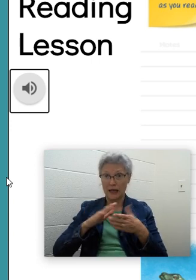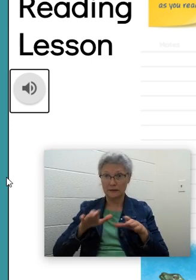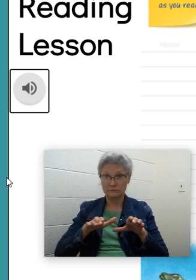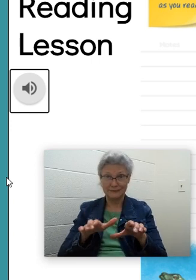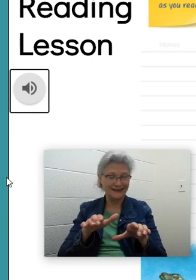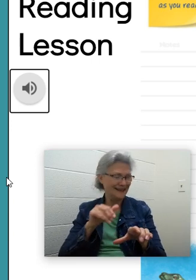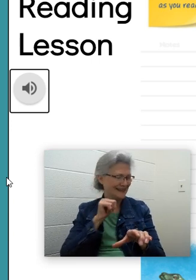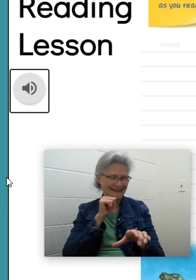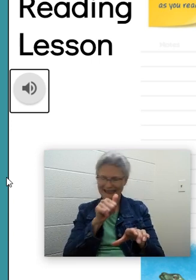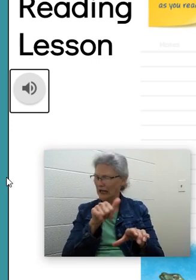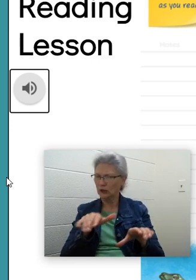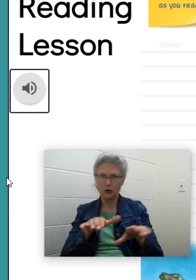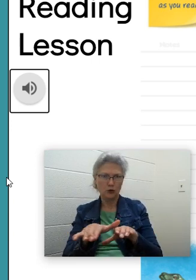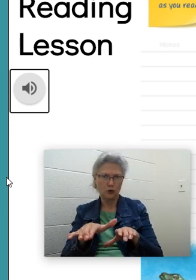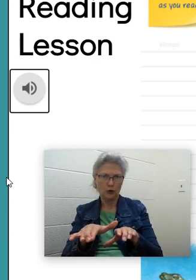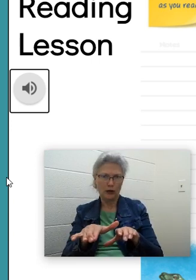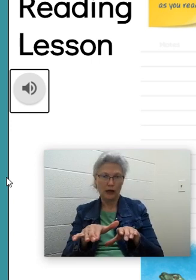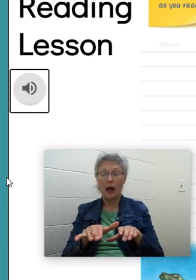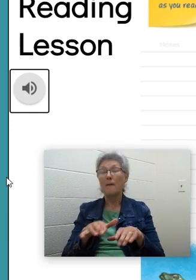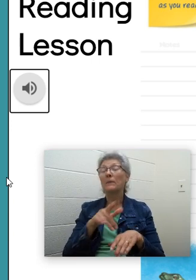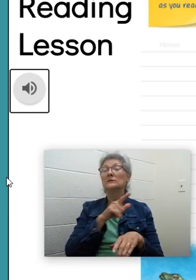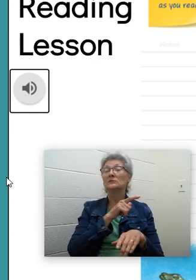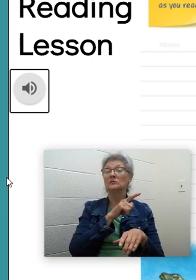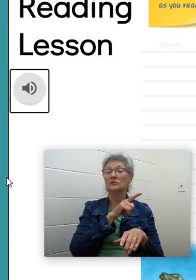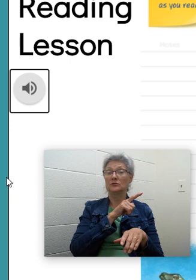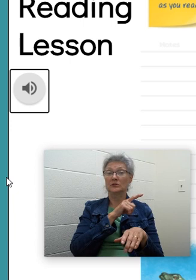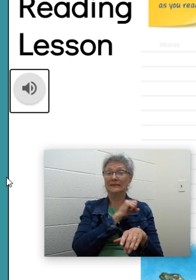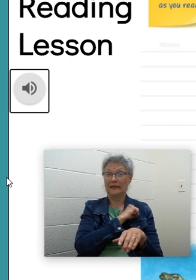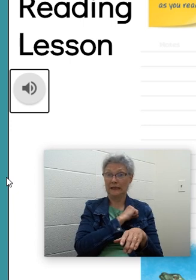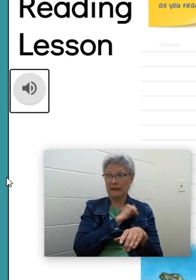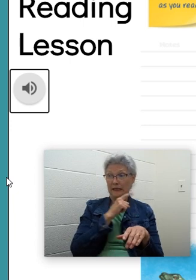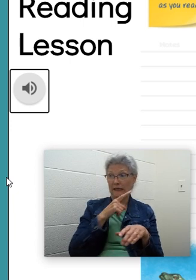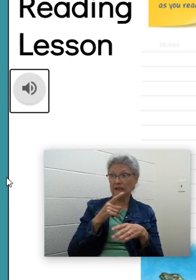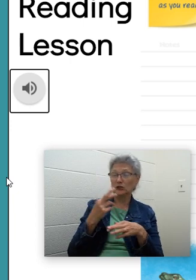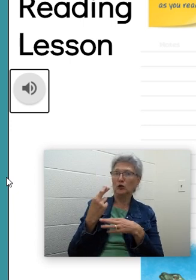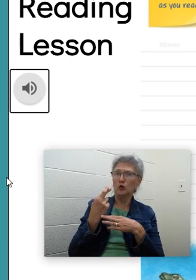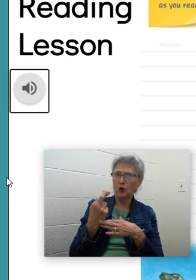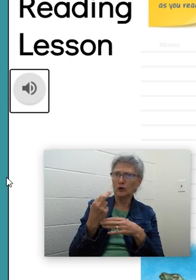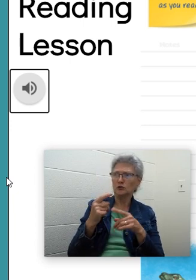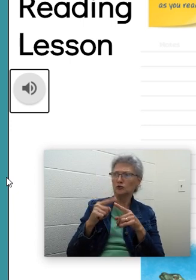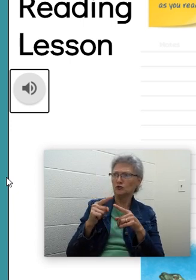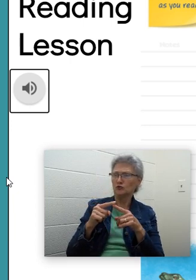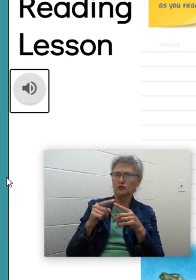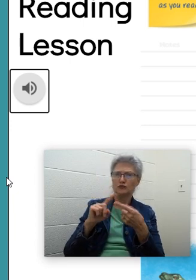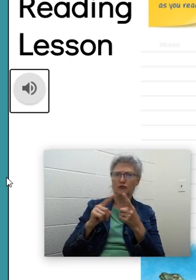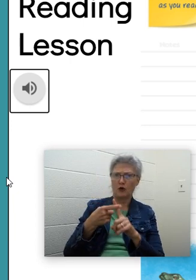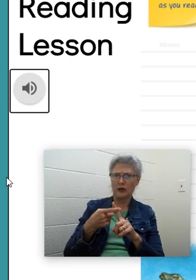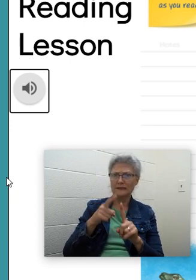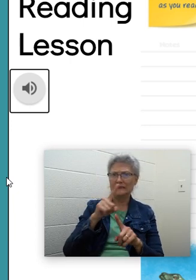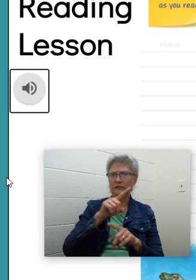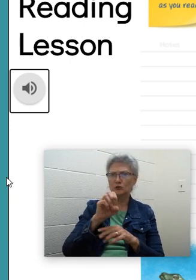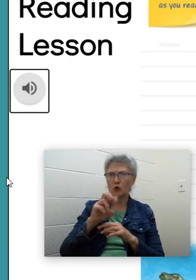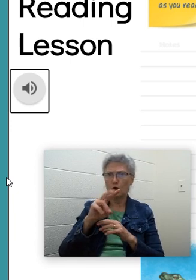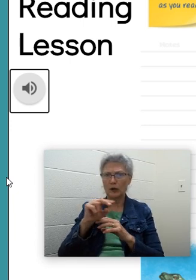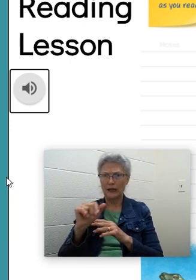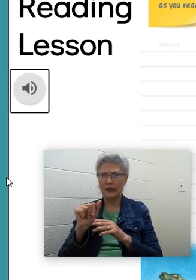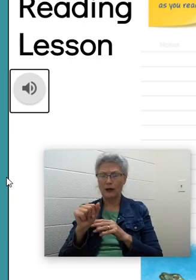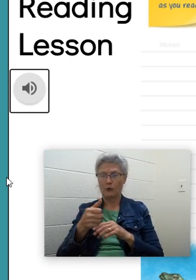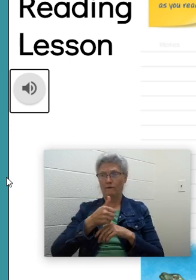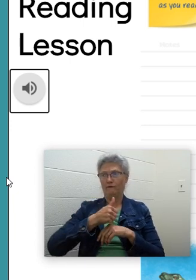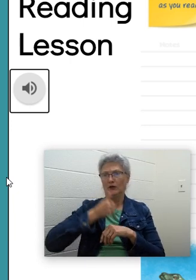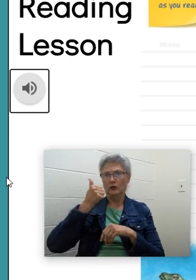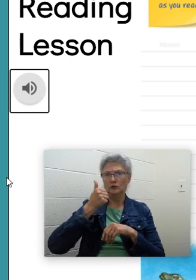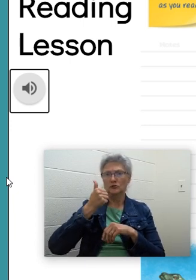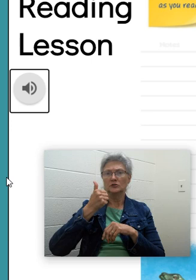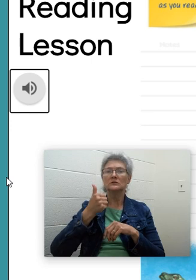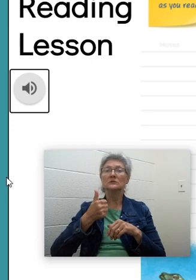friend Hector Zero Zeroni comes through in this excerpt. as he refuses to leave Camp Green Lake